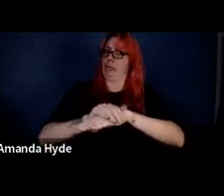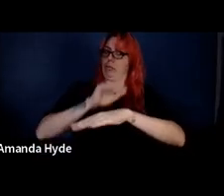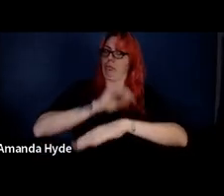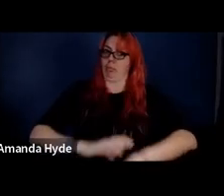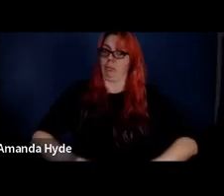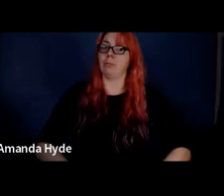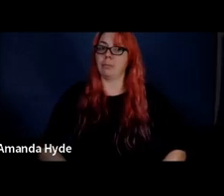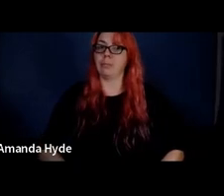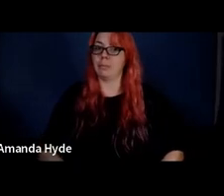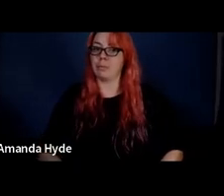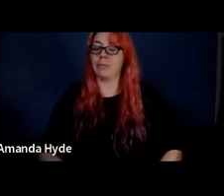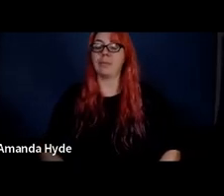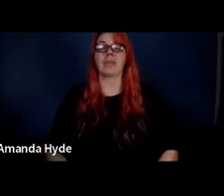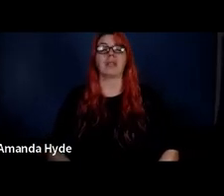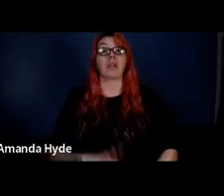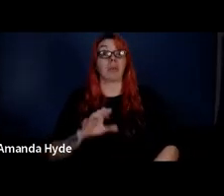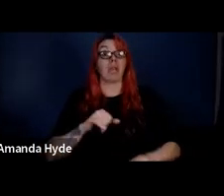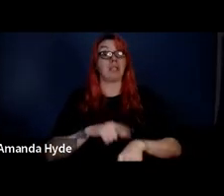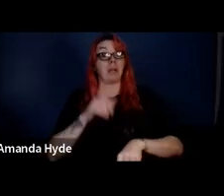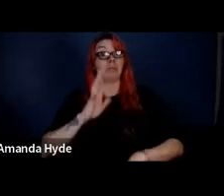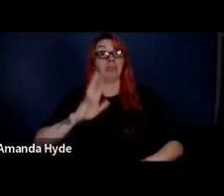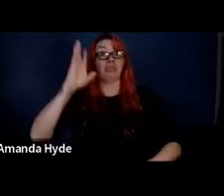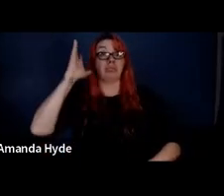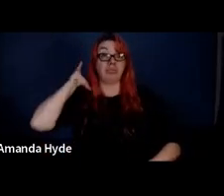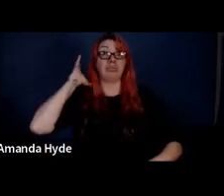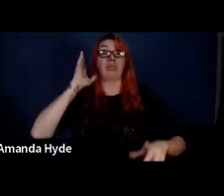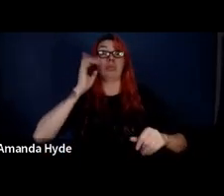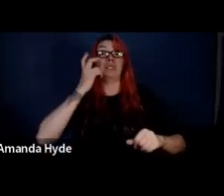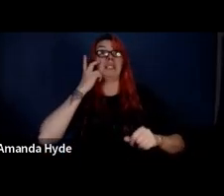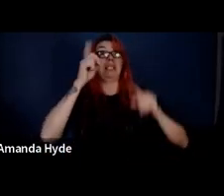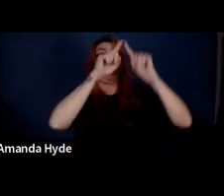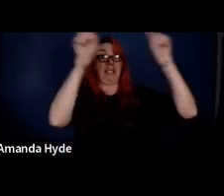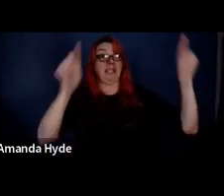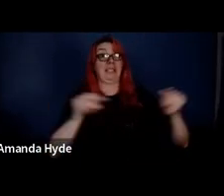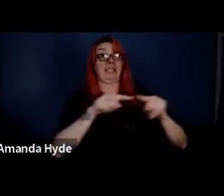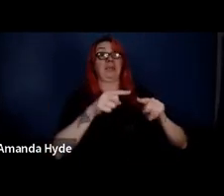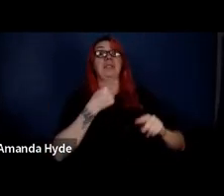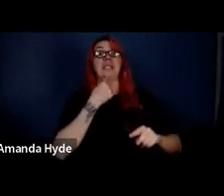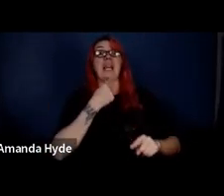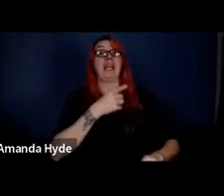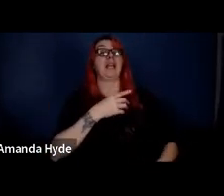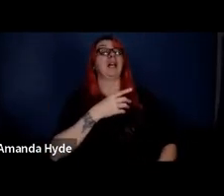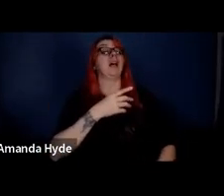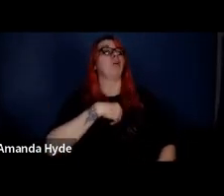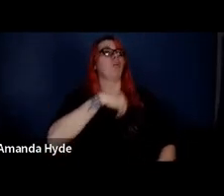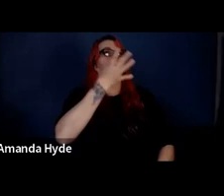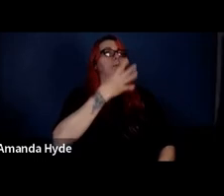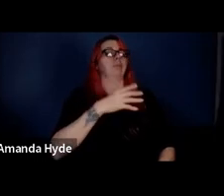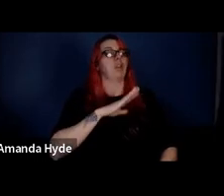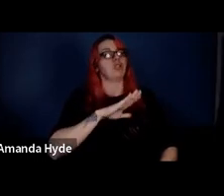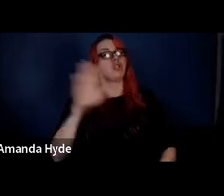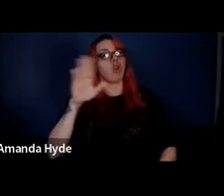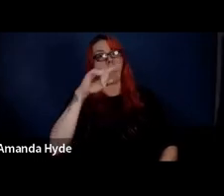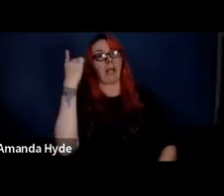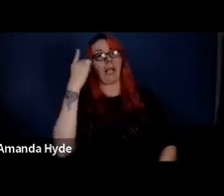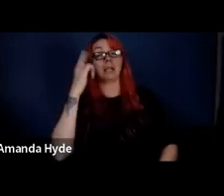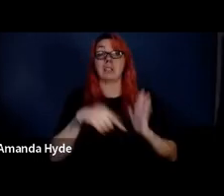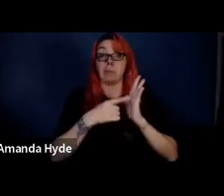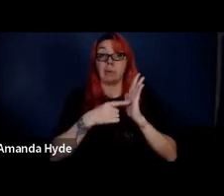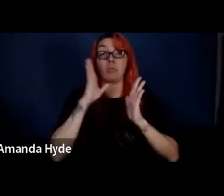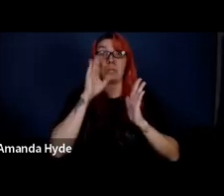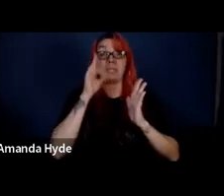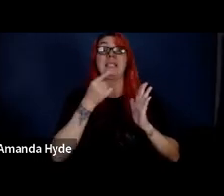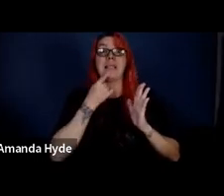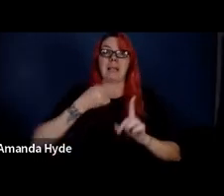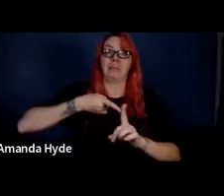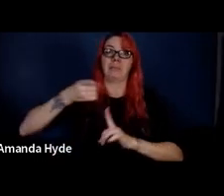signs in places that said no, while it said no blacks, it also said no Irish at times. It also said, and see